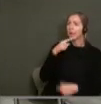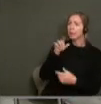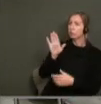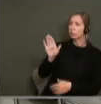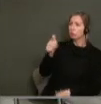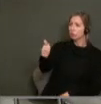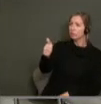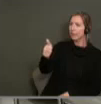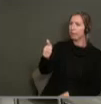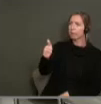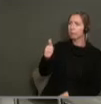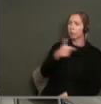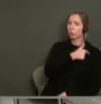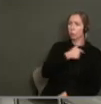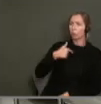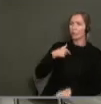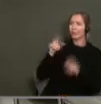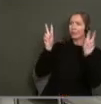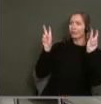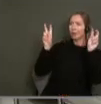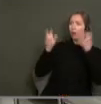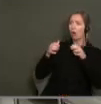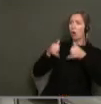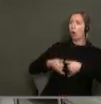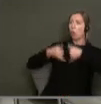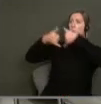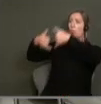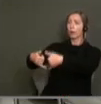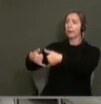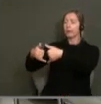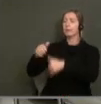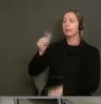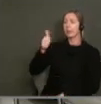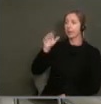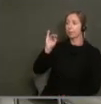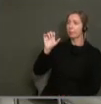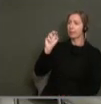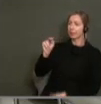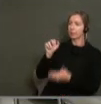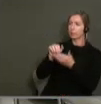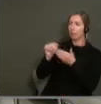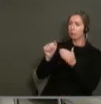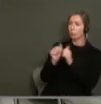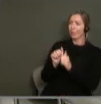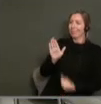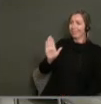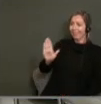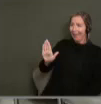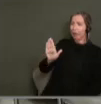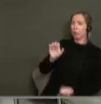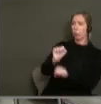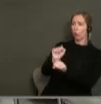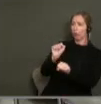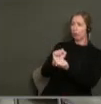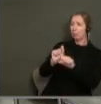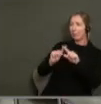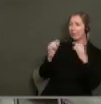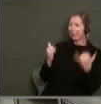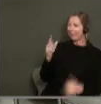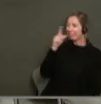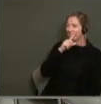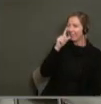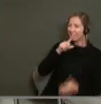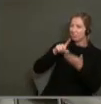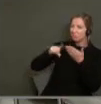you said specifically yourself awarded. We awarded $10 million for their work, and now with this information, with them faking research